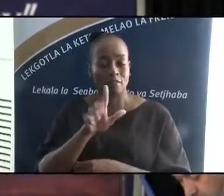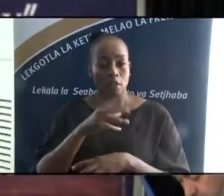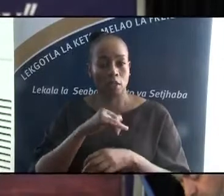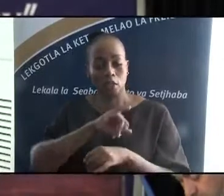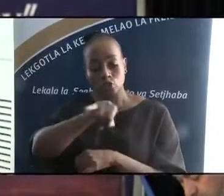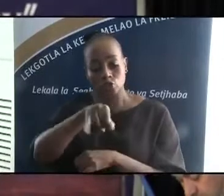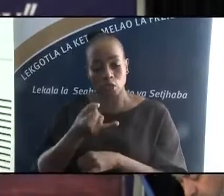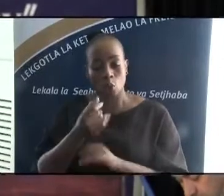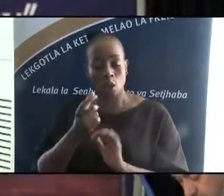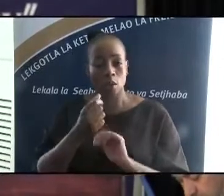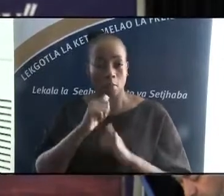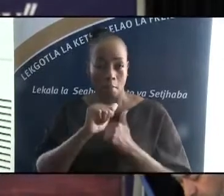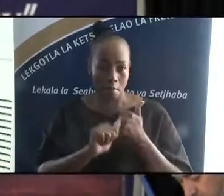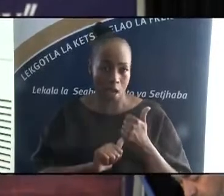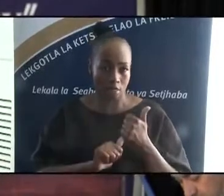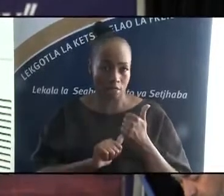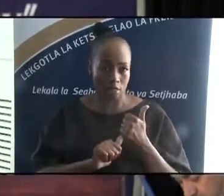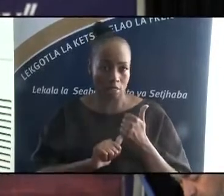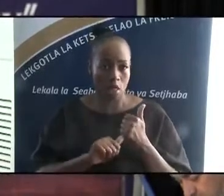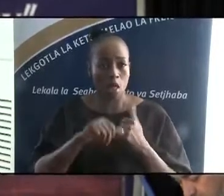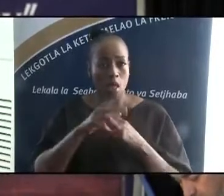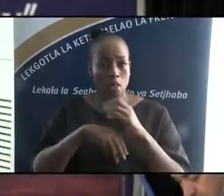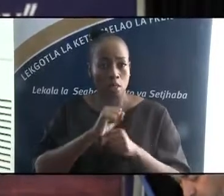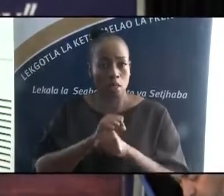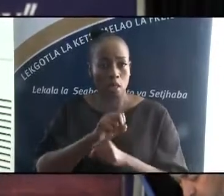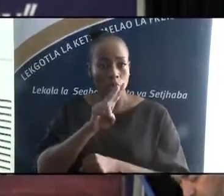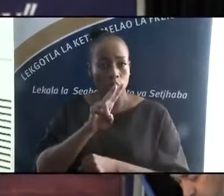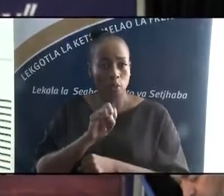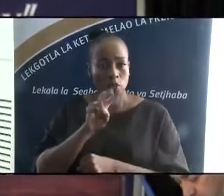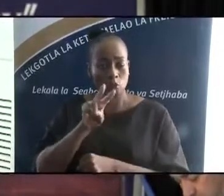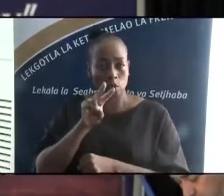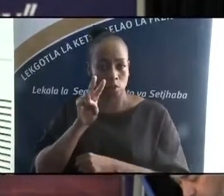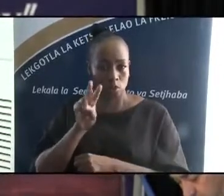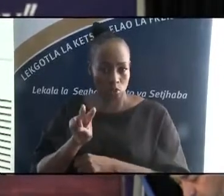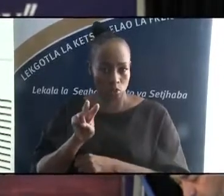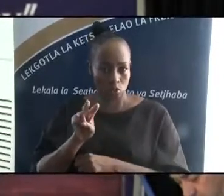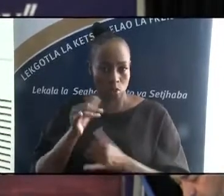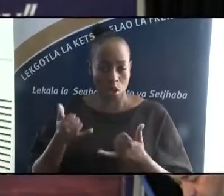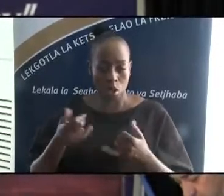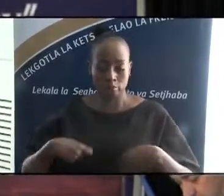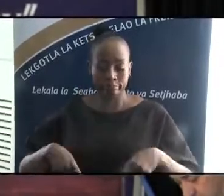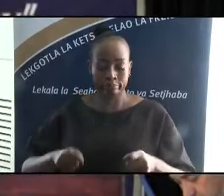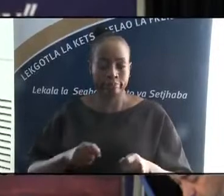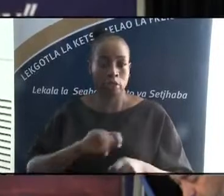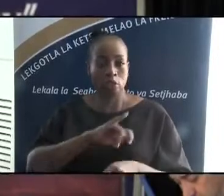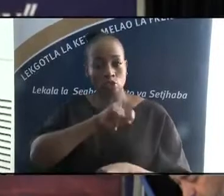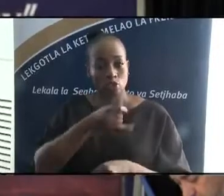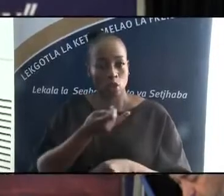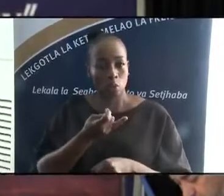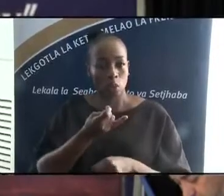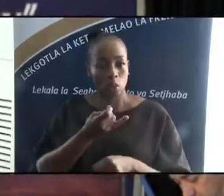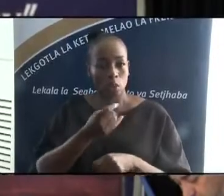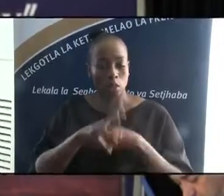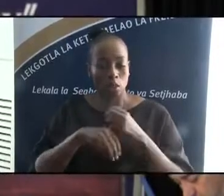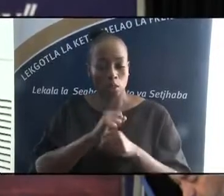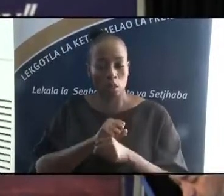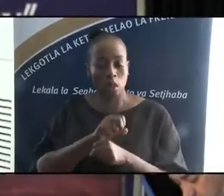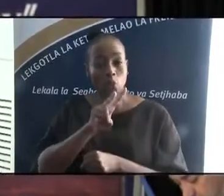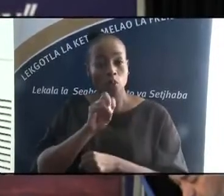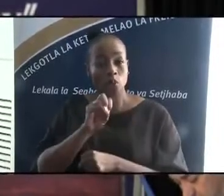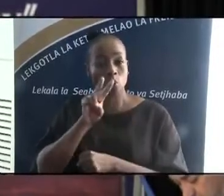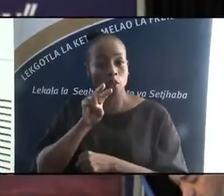2022. The latest Monetary Policy Committee statement released on 27th January 2022 affirms